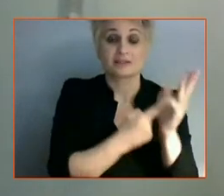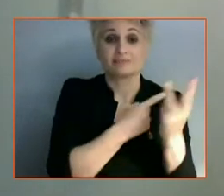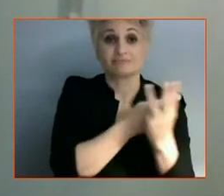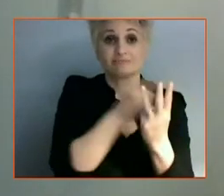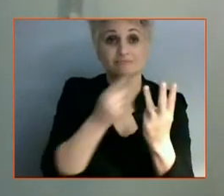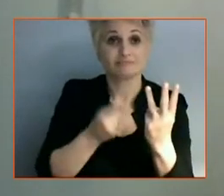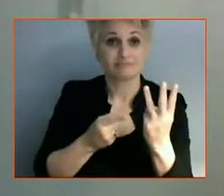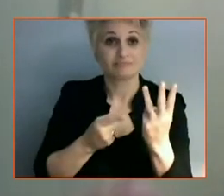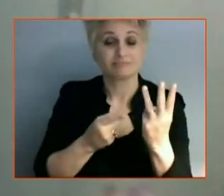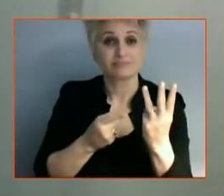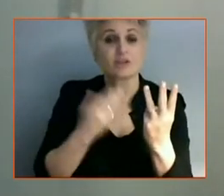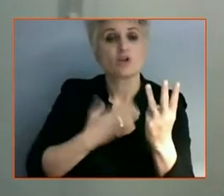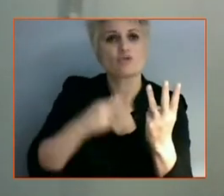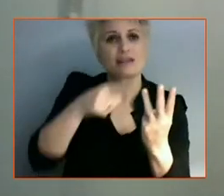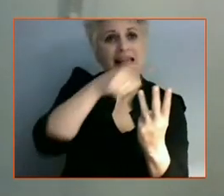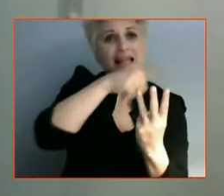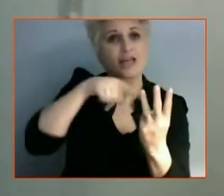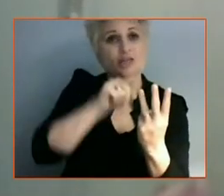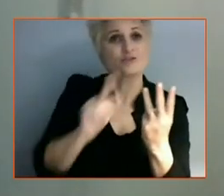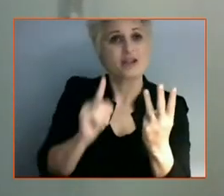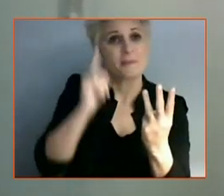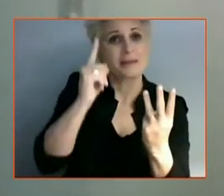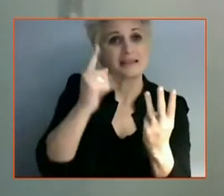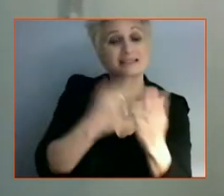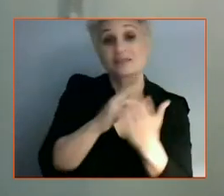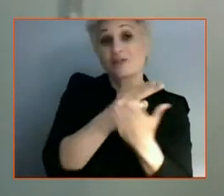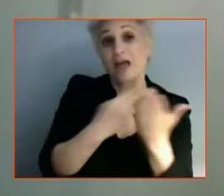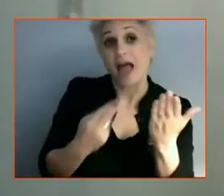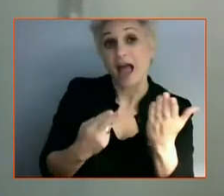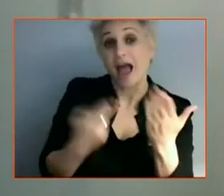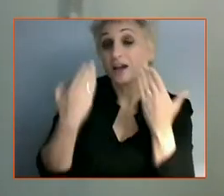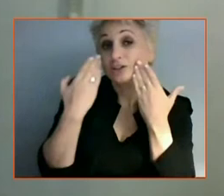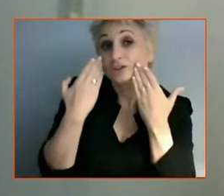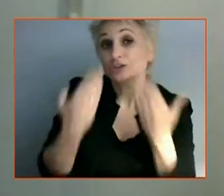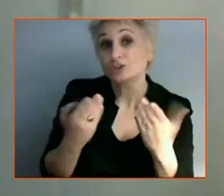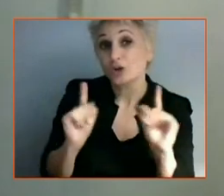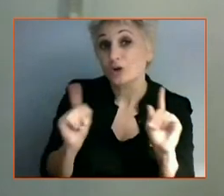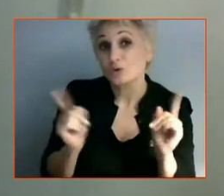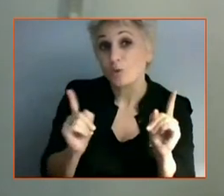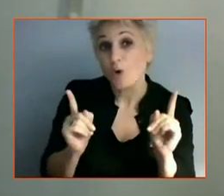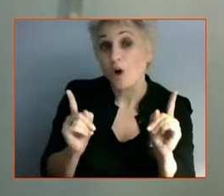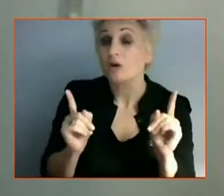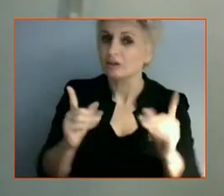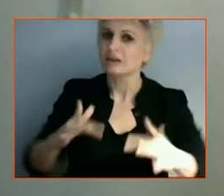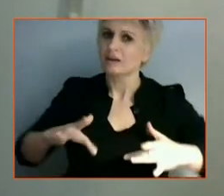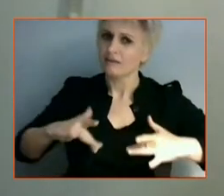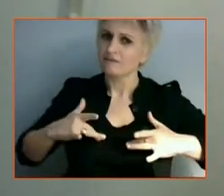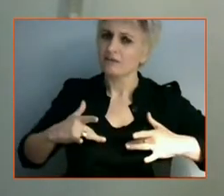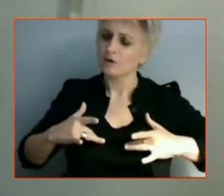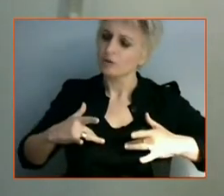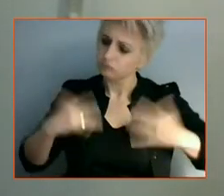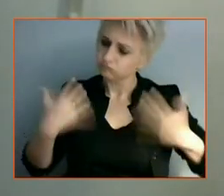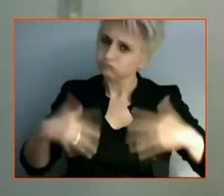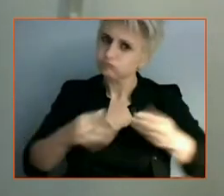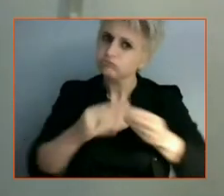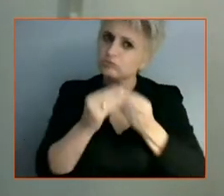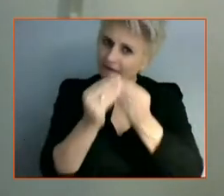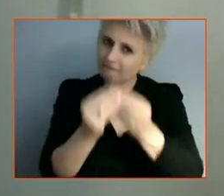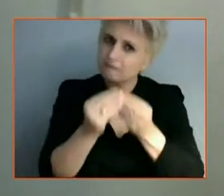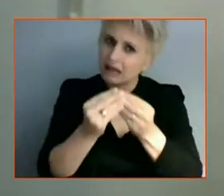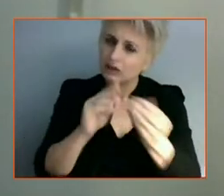we have three ministers for the arts is indicative of the relevance and the value that we do place on the arts